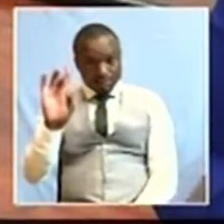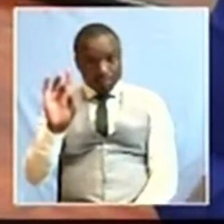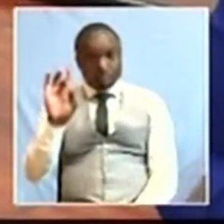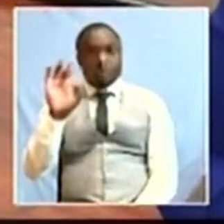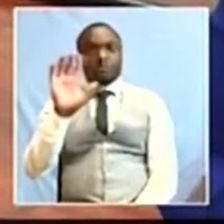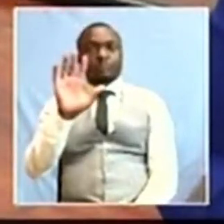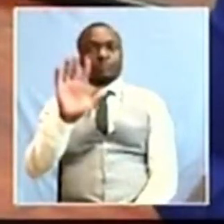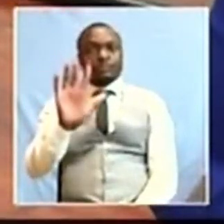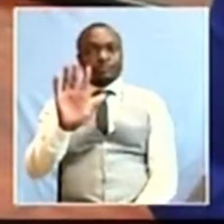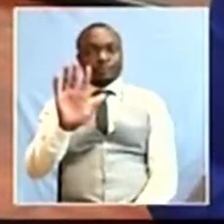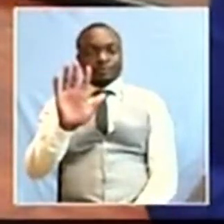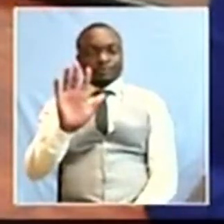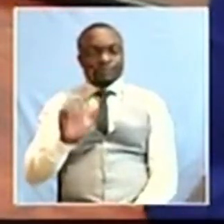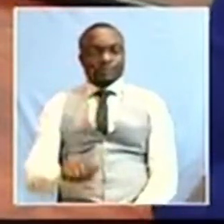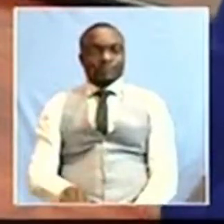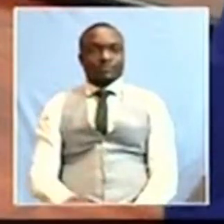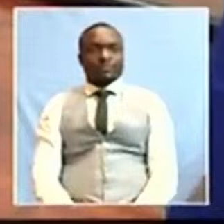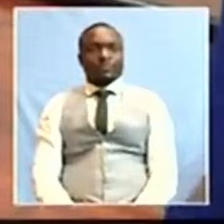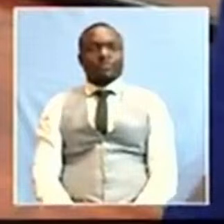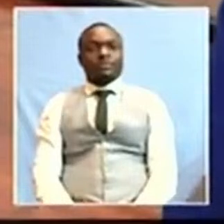1,830,685.